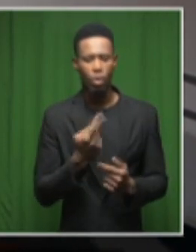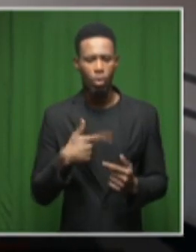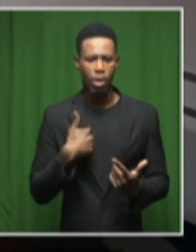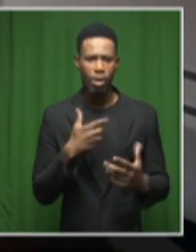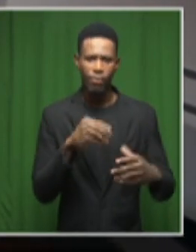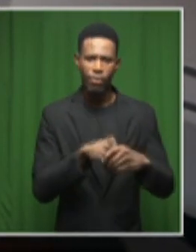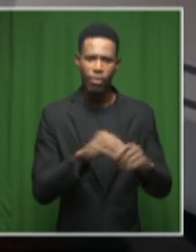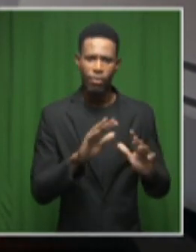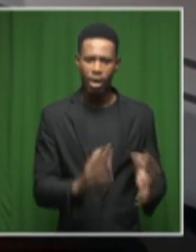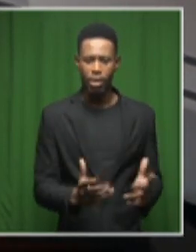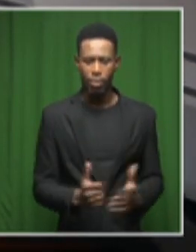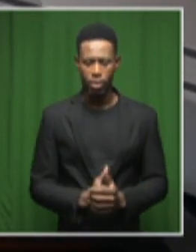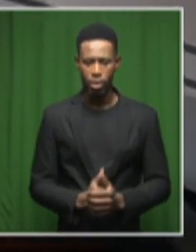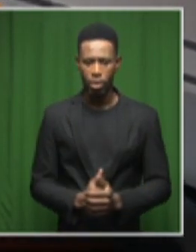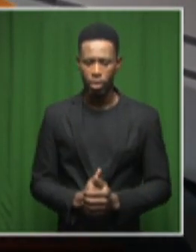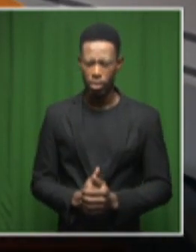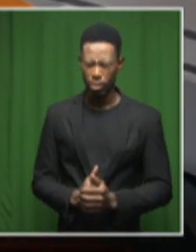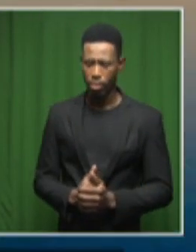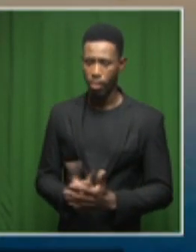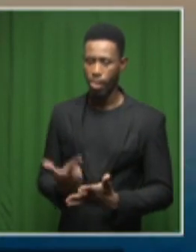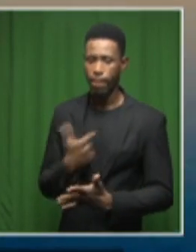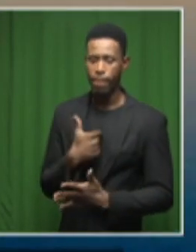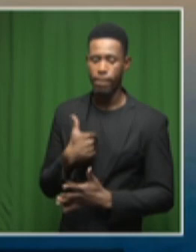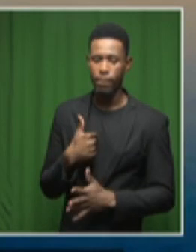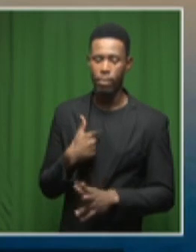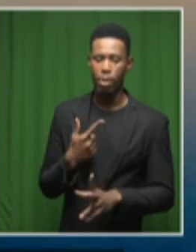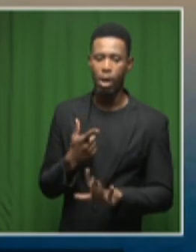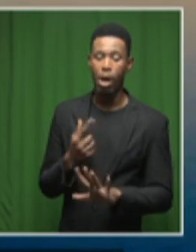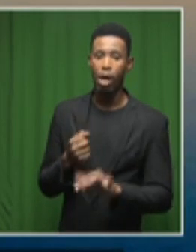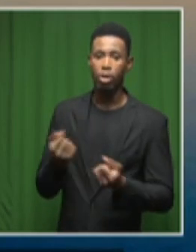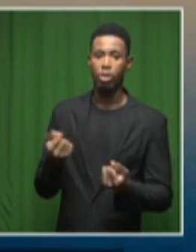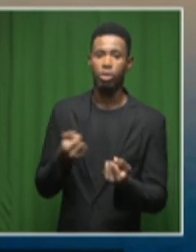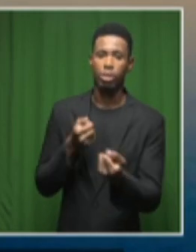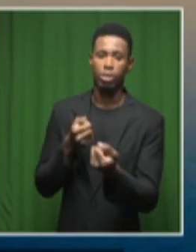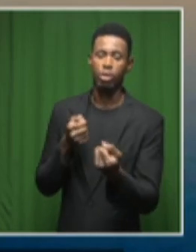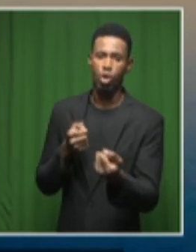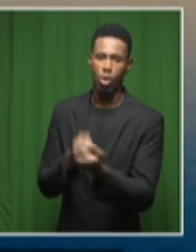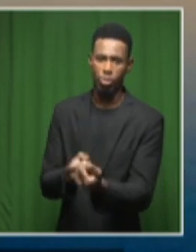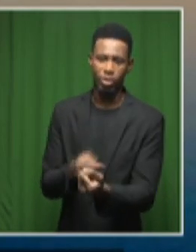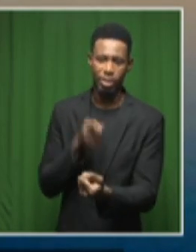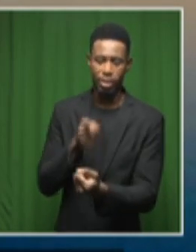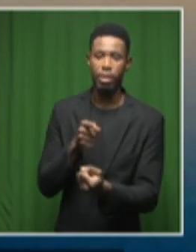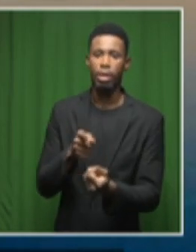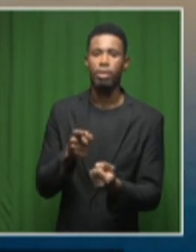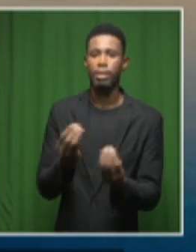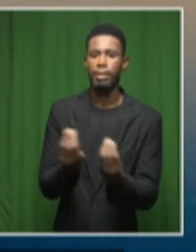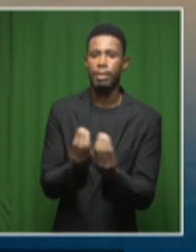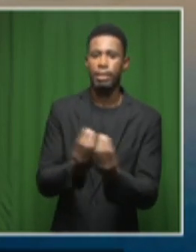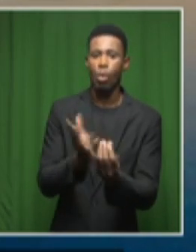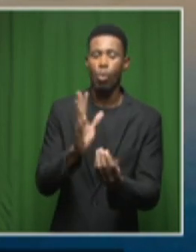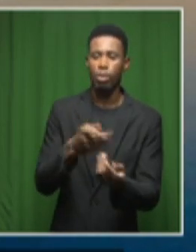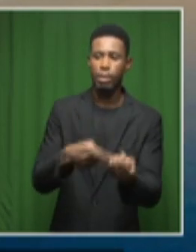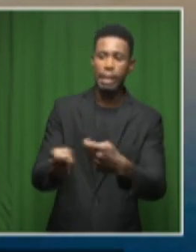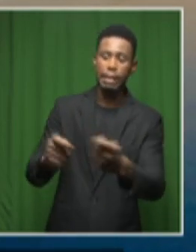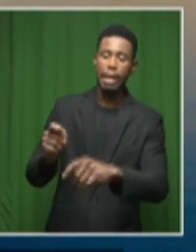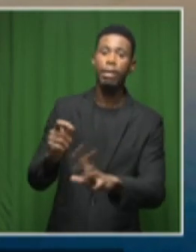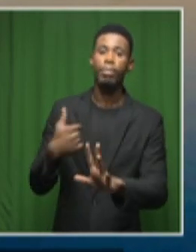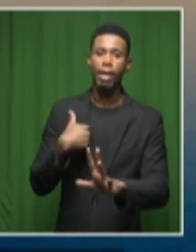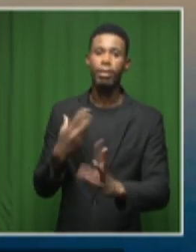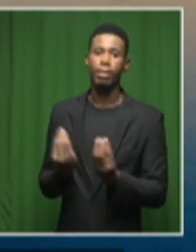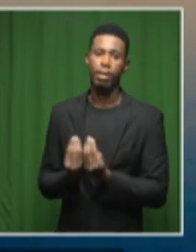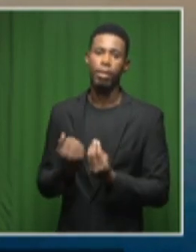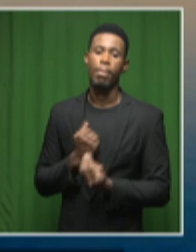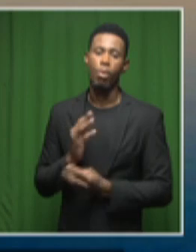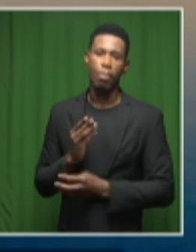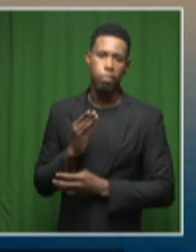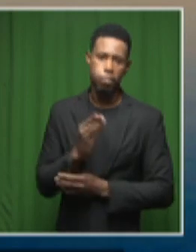this whole movement. So I'm a contributor to the auction. I'm one of the artists that are contributing,